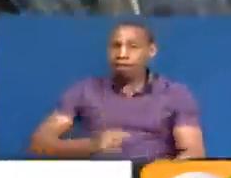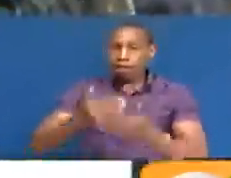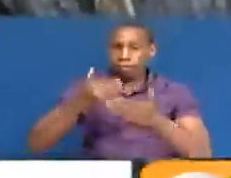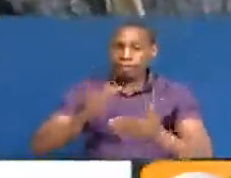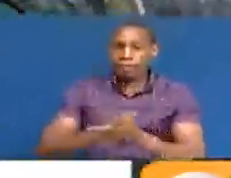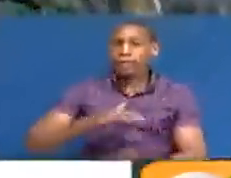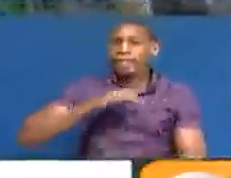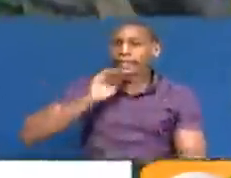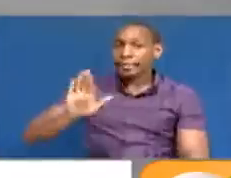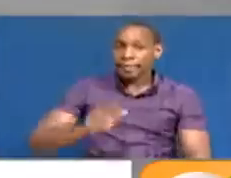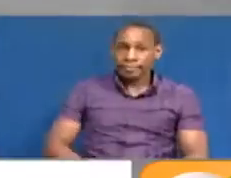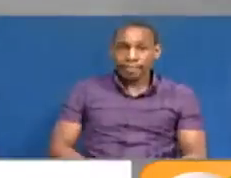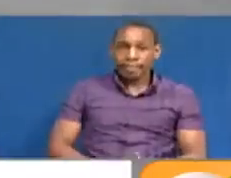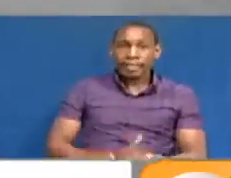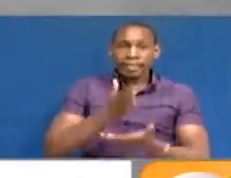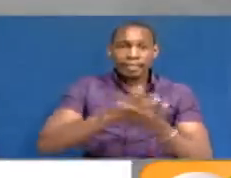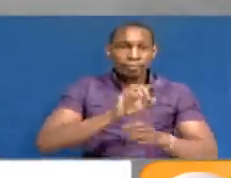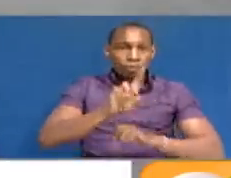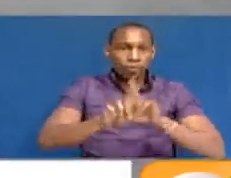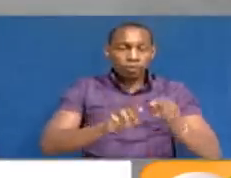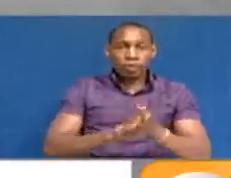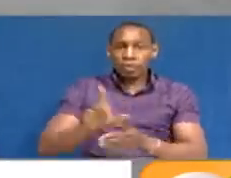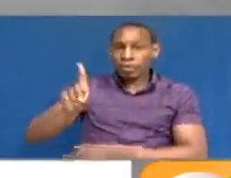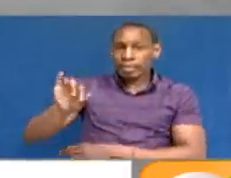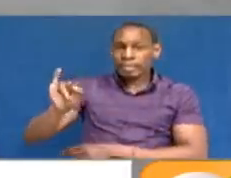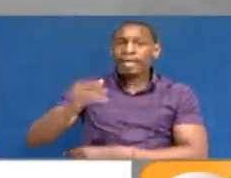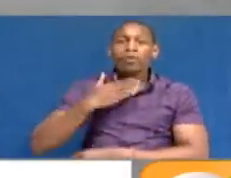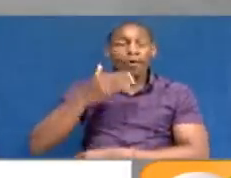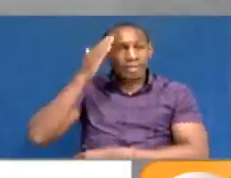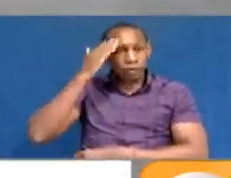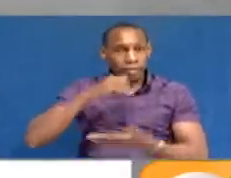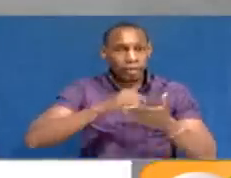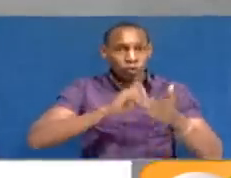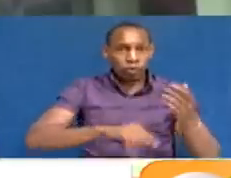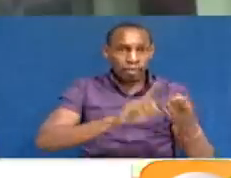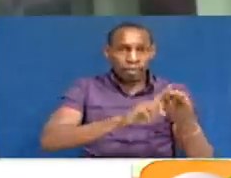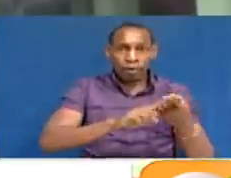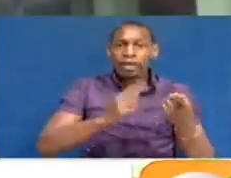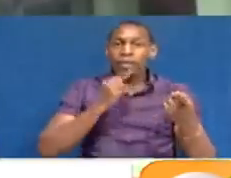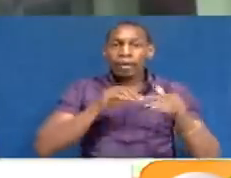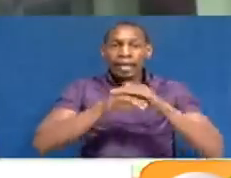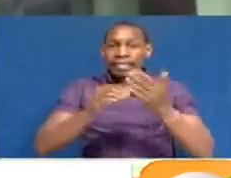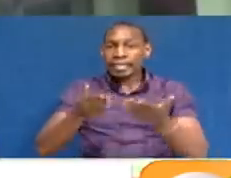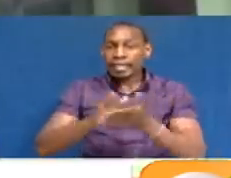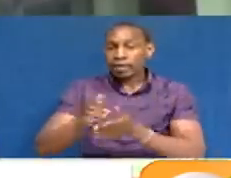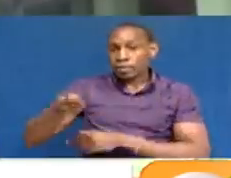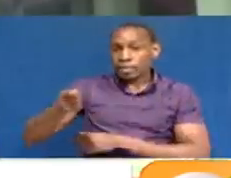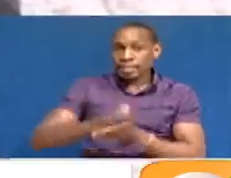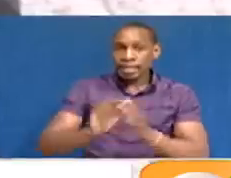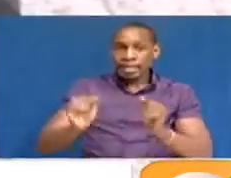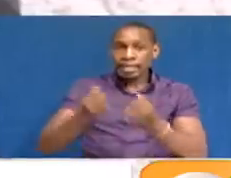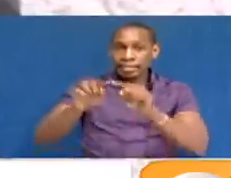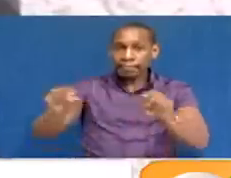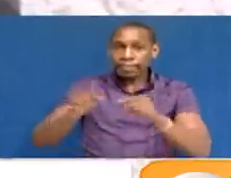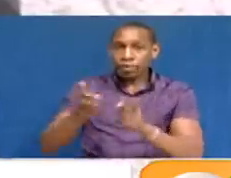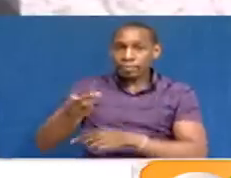to the unfortunate incident. Some of the questions the detectives are seeking answers to include how the boy got access to keys to the safety box